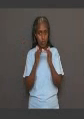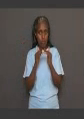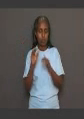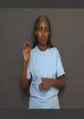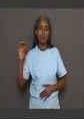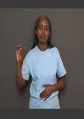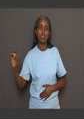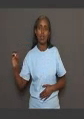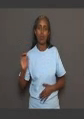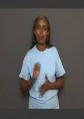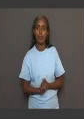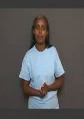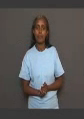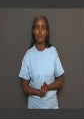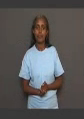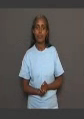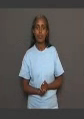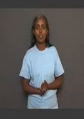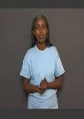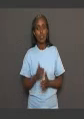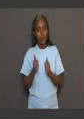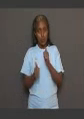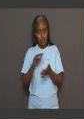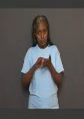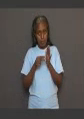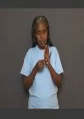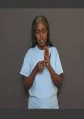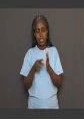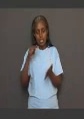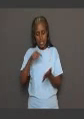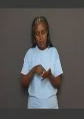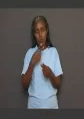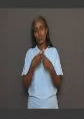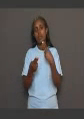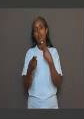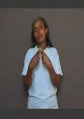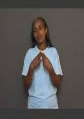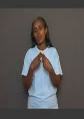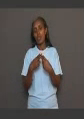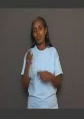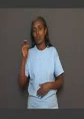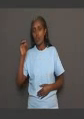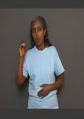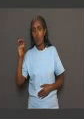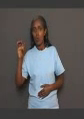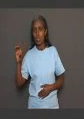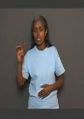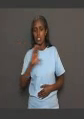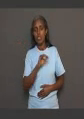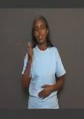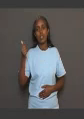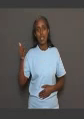equal to 0, which means the dot product of OC